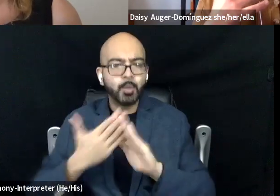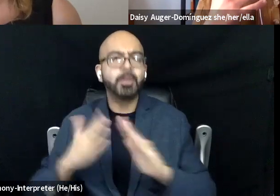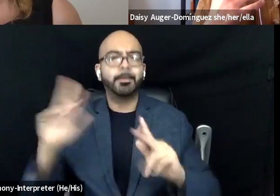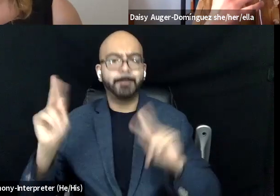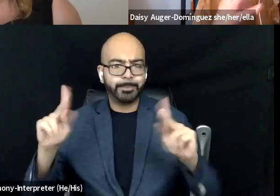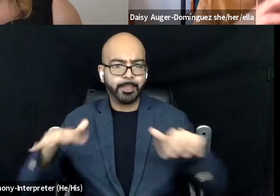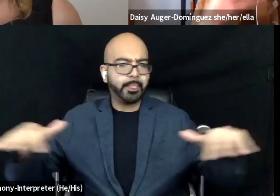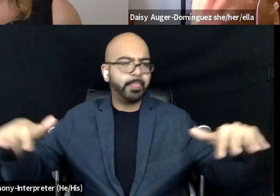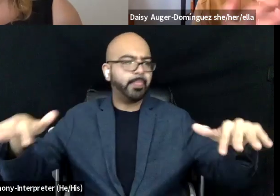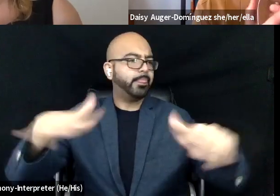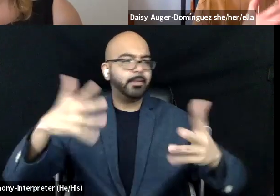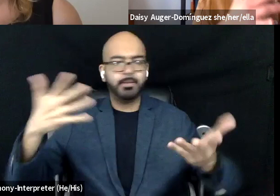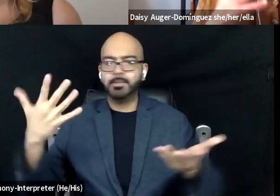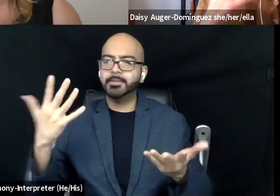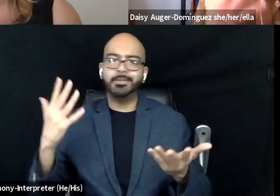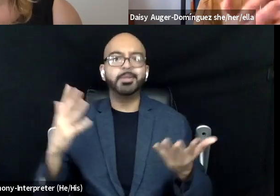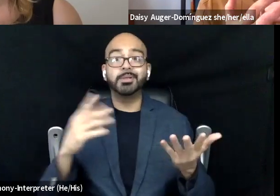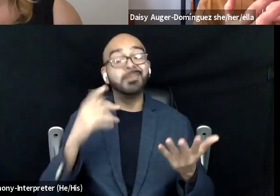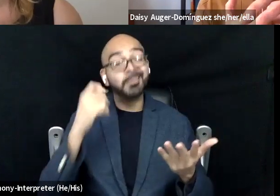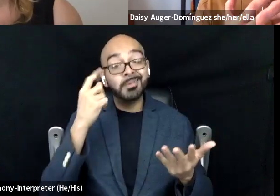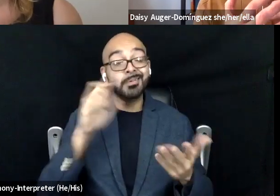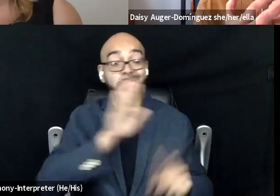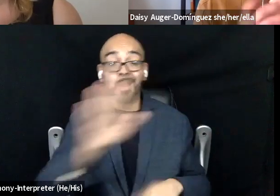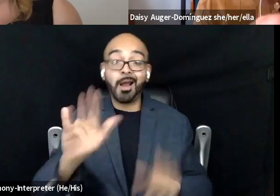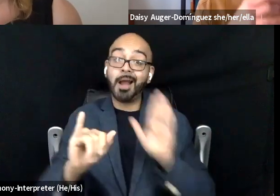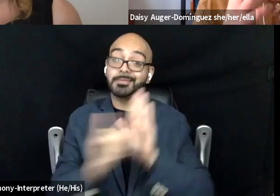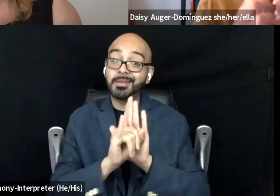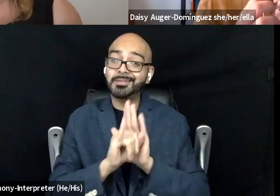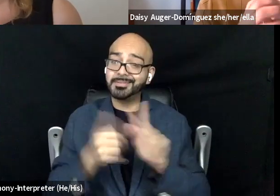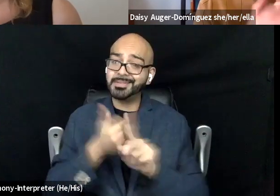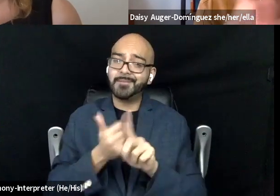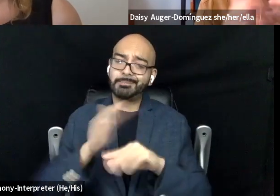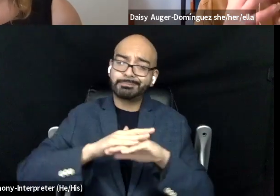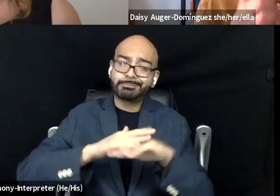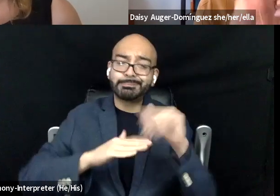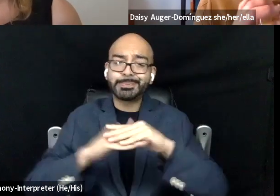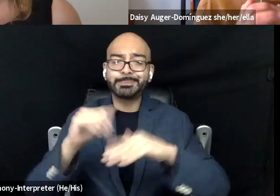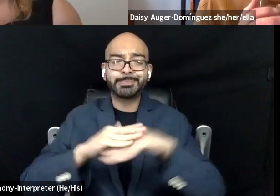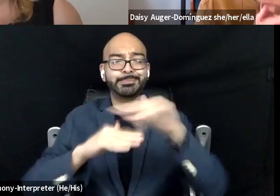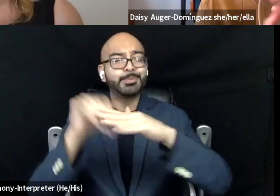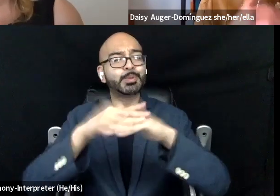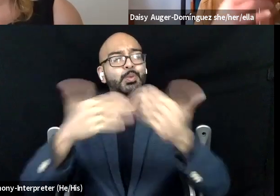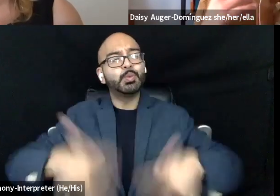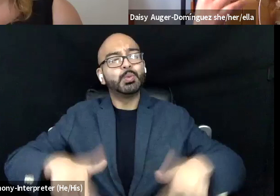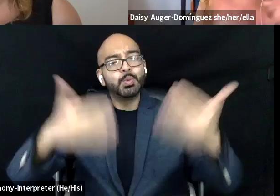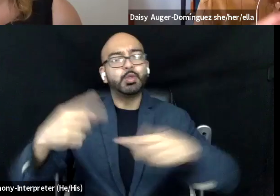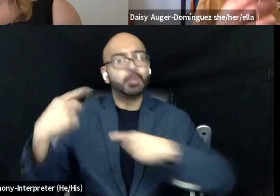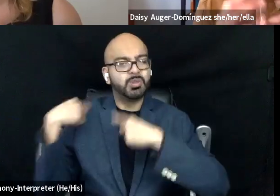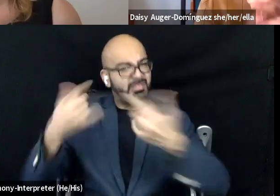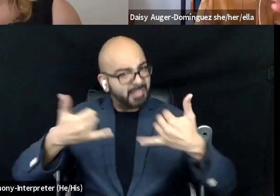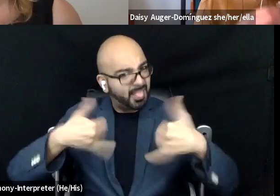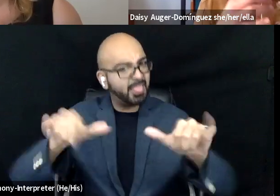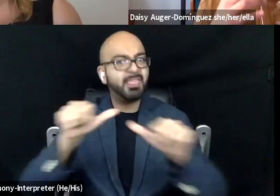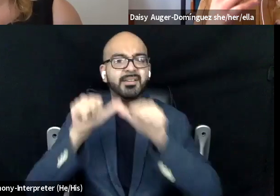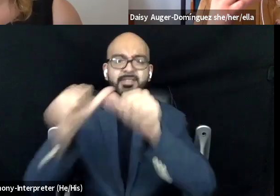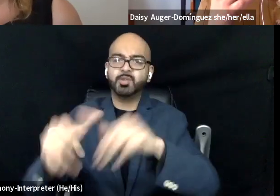that, for whom identity has been very layered for a very long time and continues to be that. Capturing the full breadth